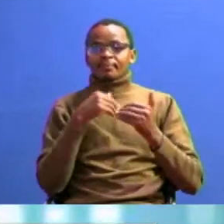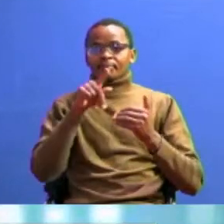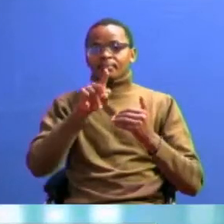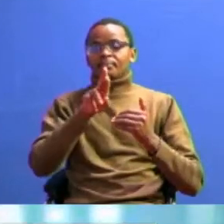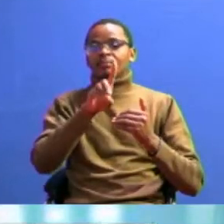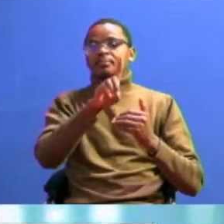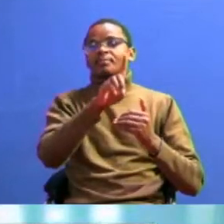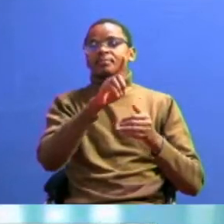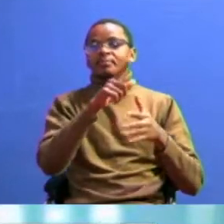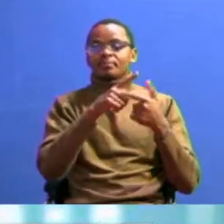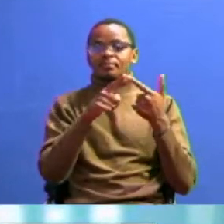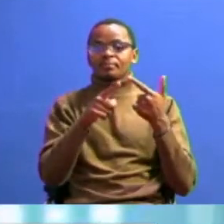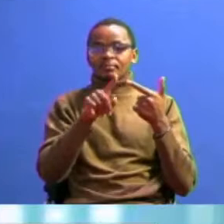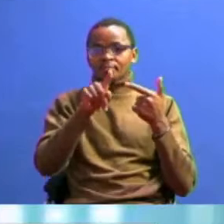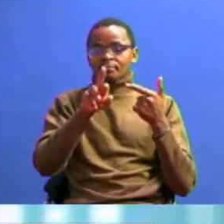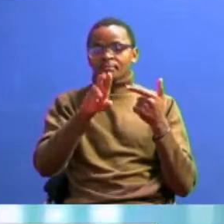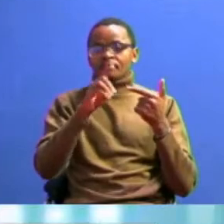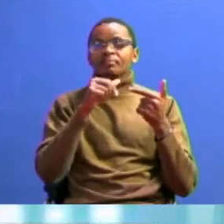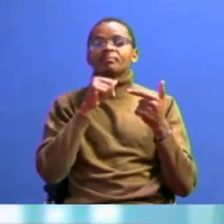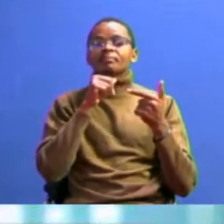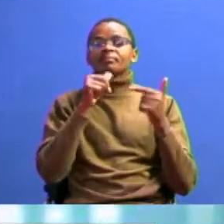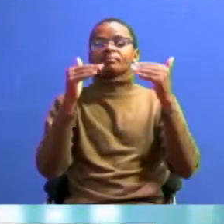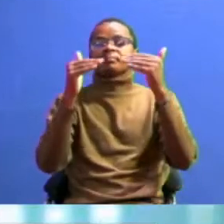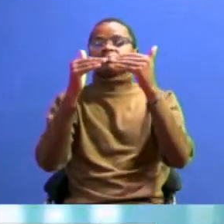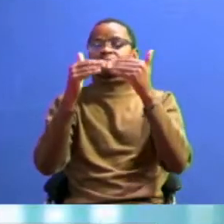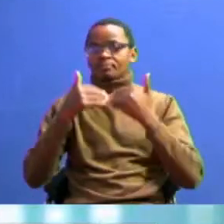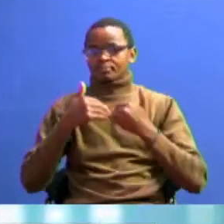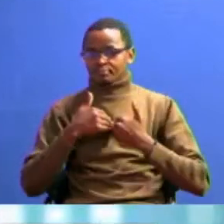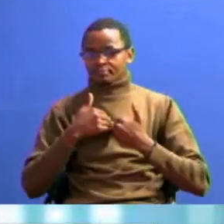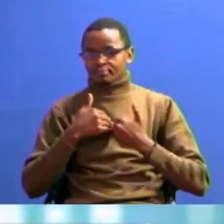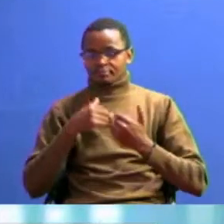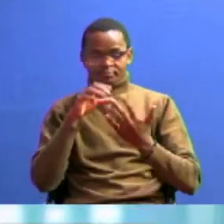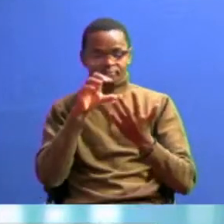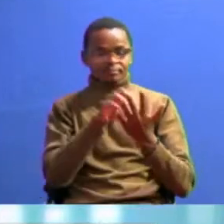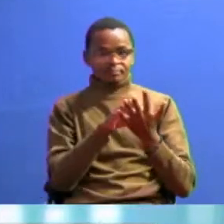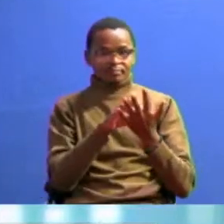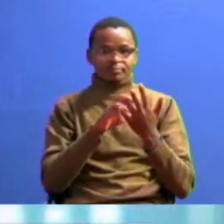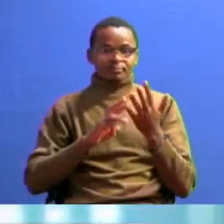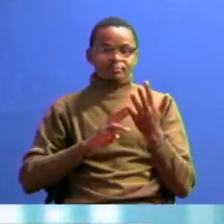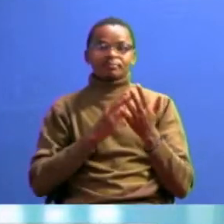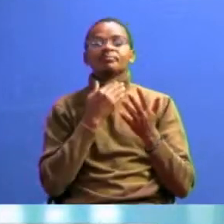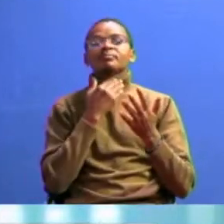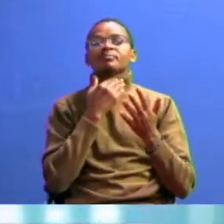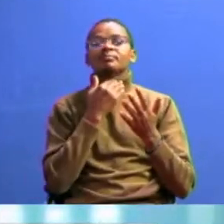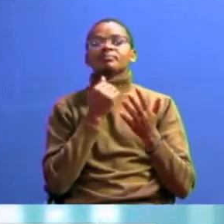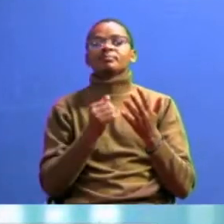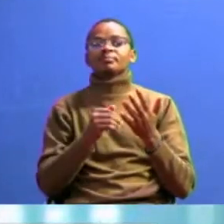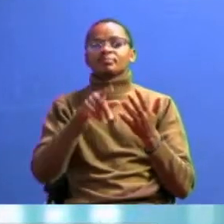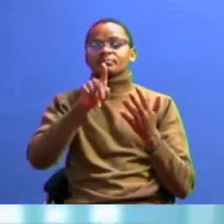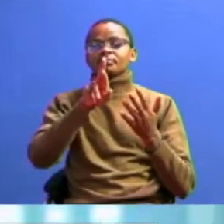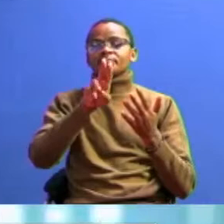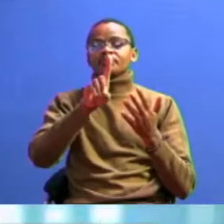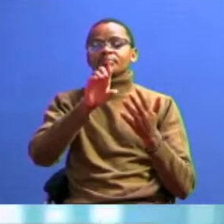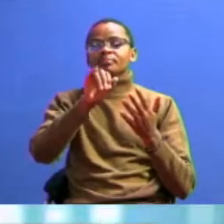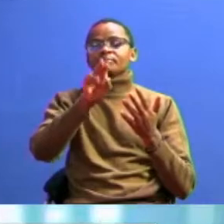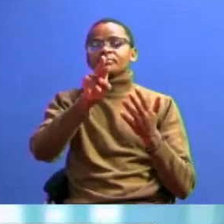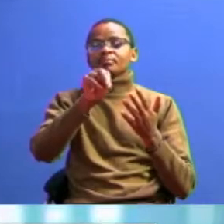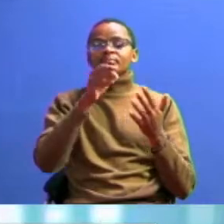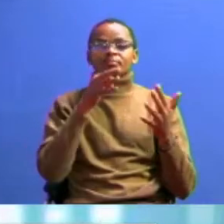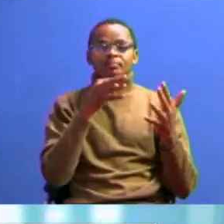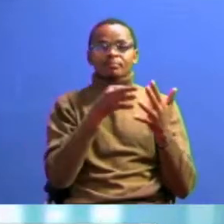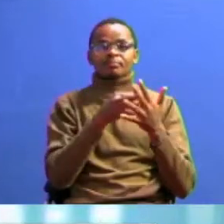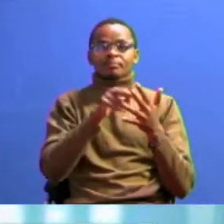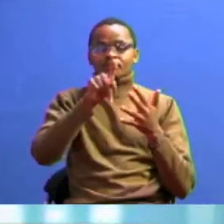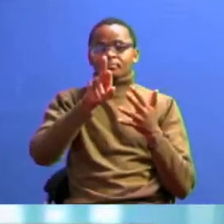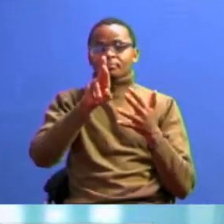predisposition, but a predisposition is not equivalent to having the condition. We need what we call precipitating factors.